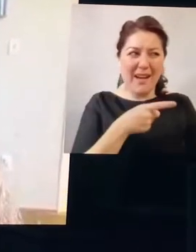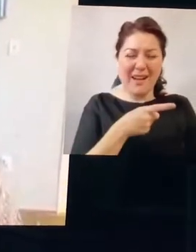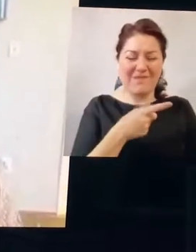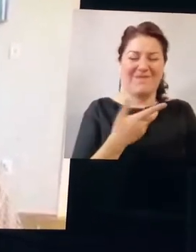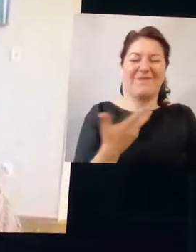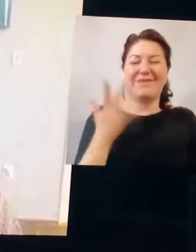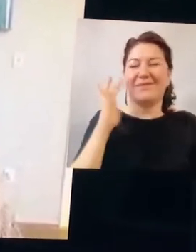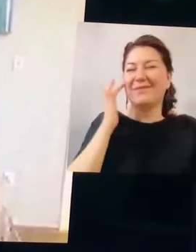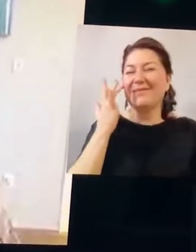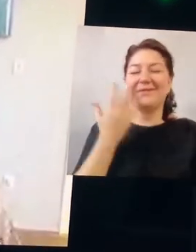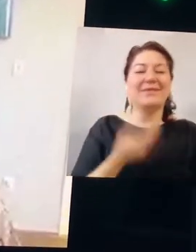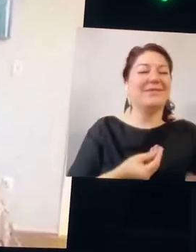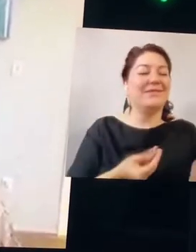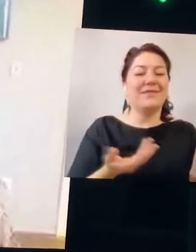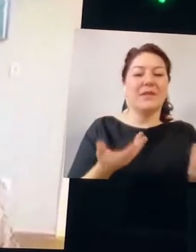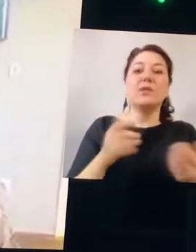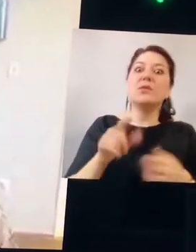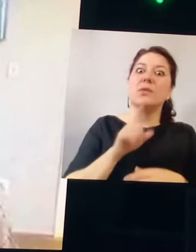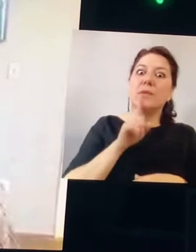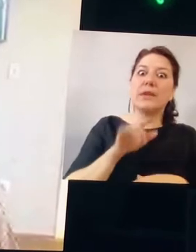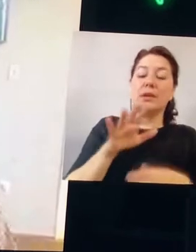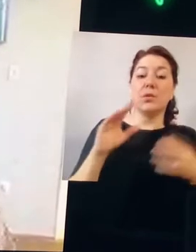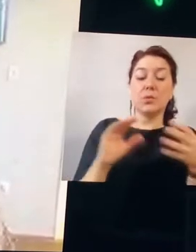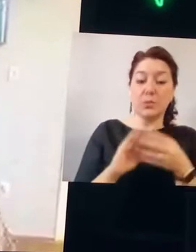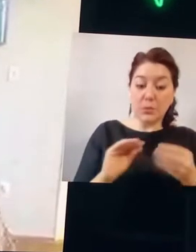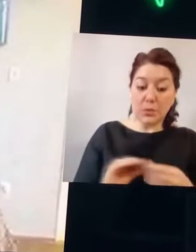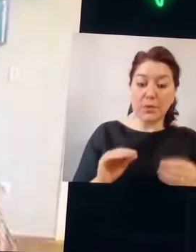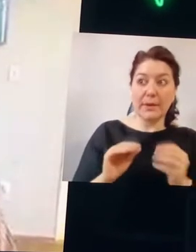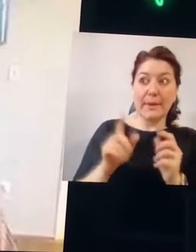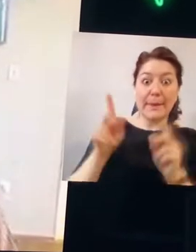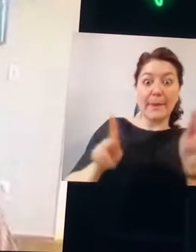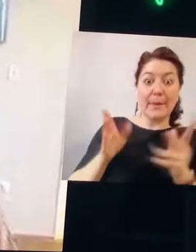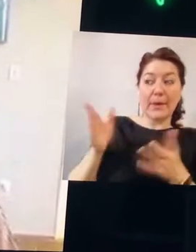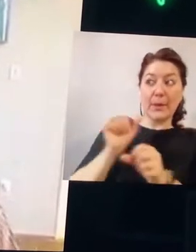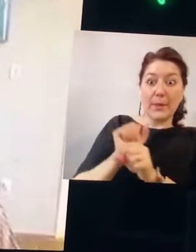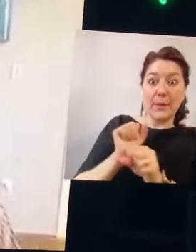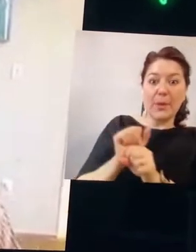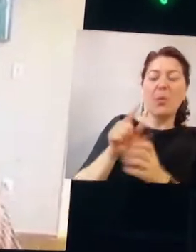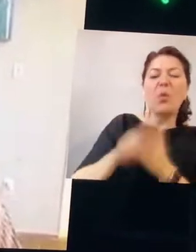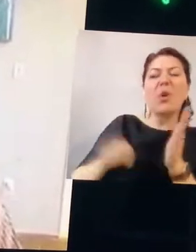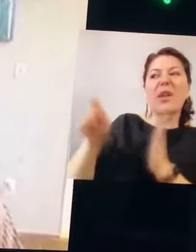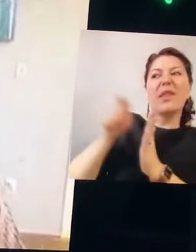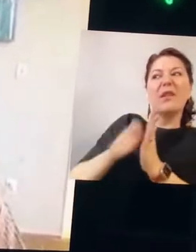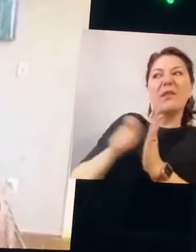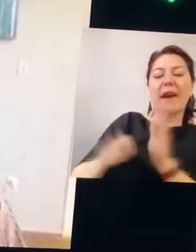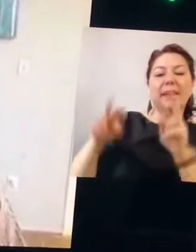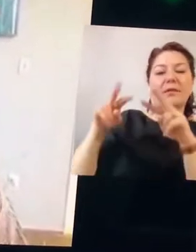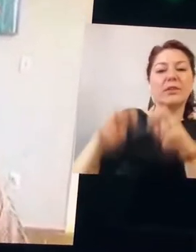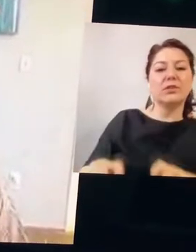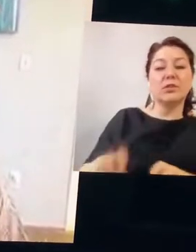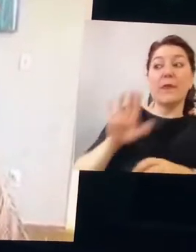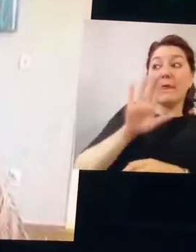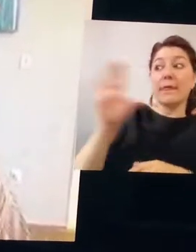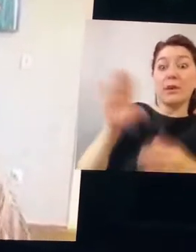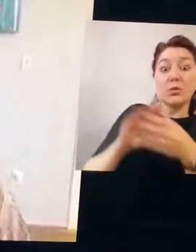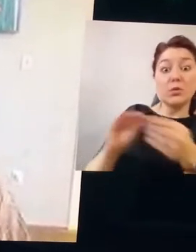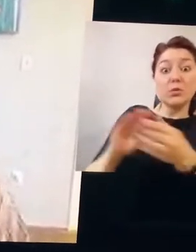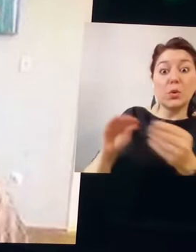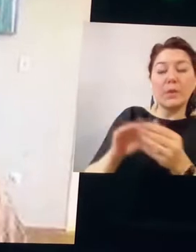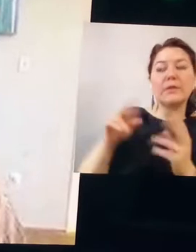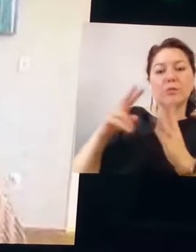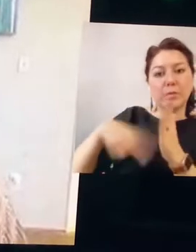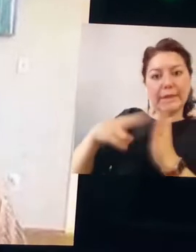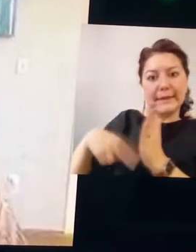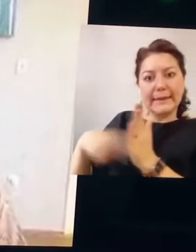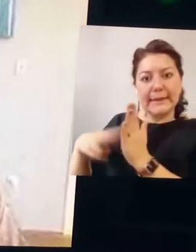research all of the reporters, the editors. What are they writing? Go back and read their stories. What are they writing?